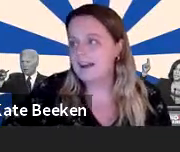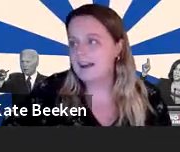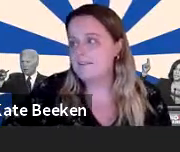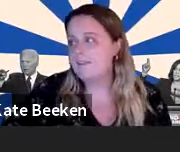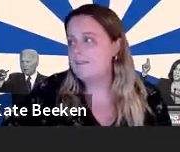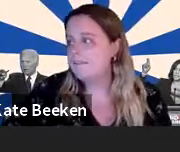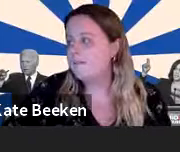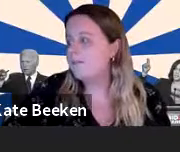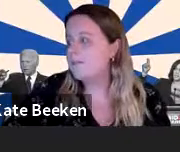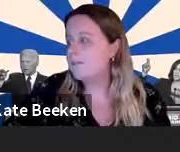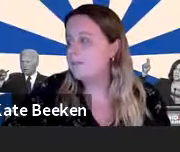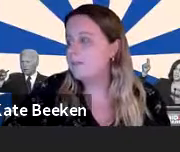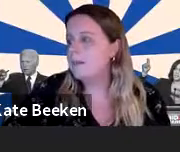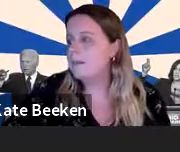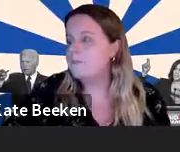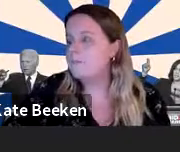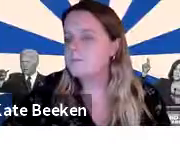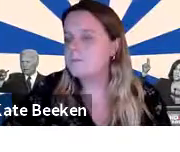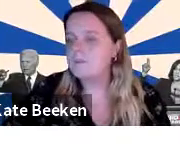All right.